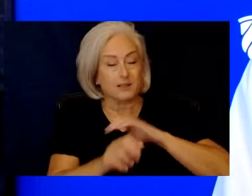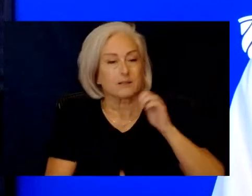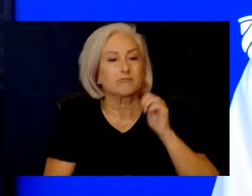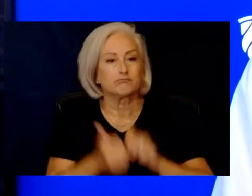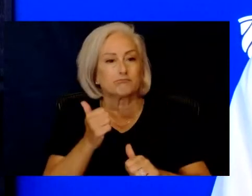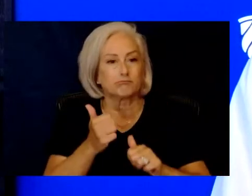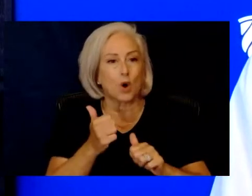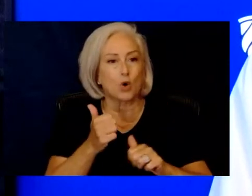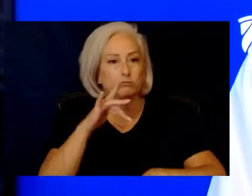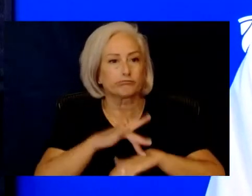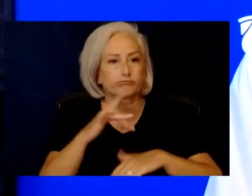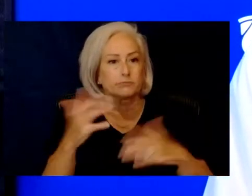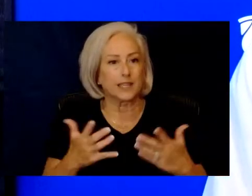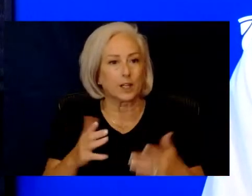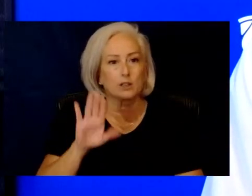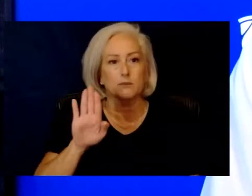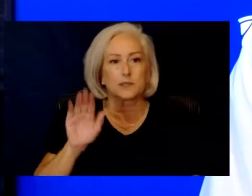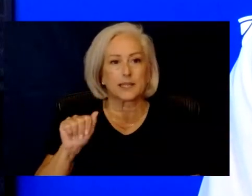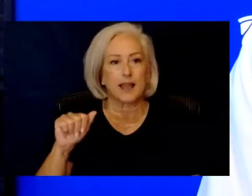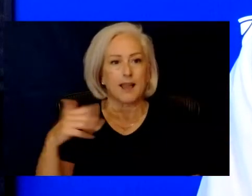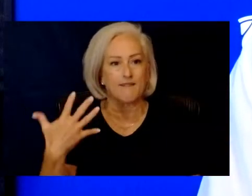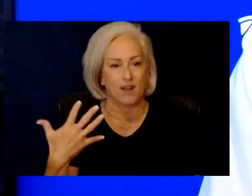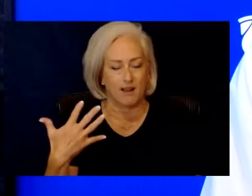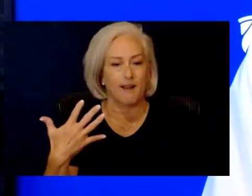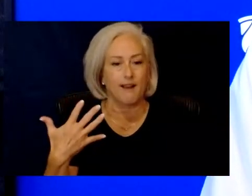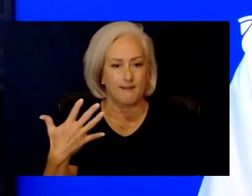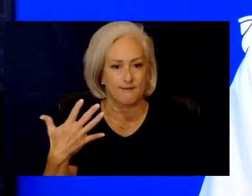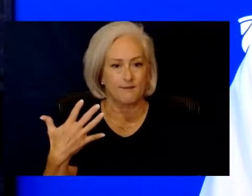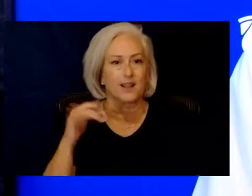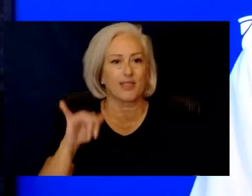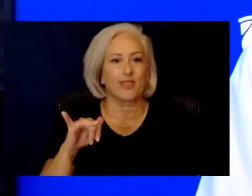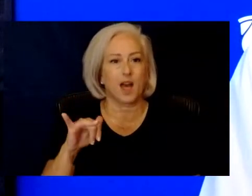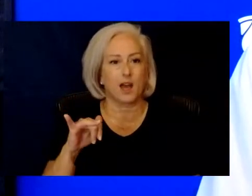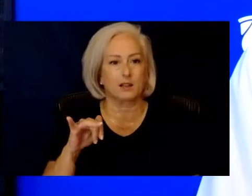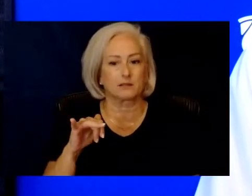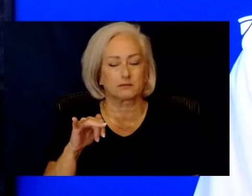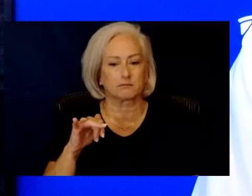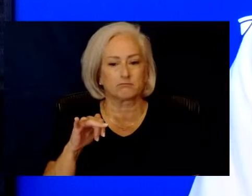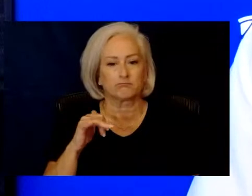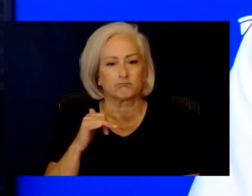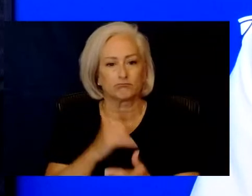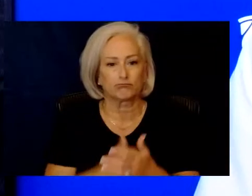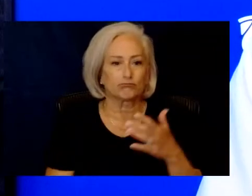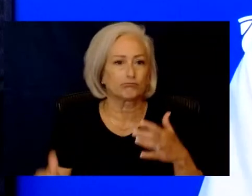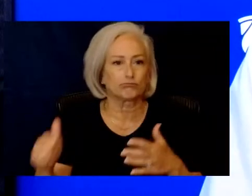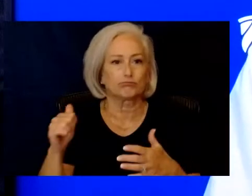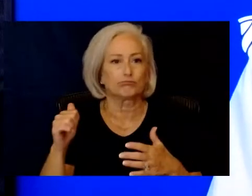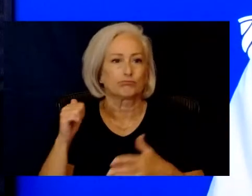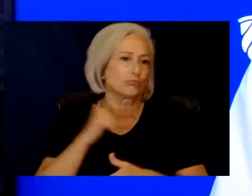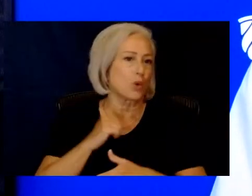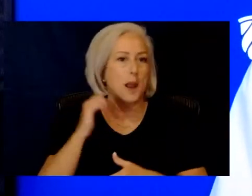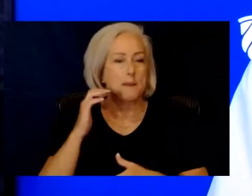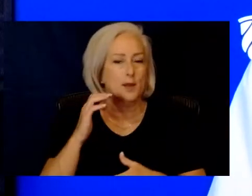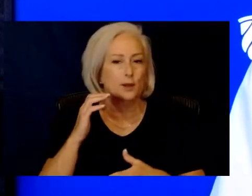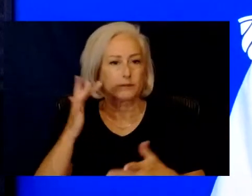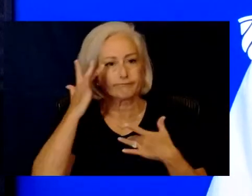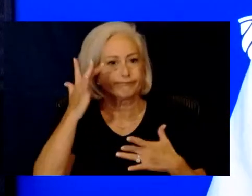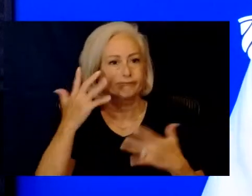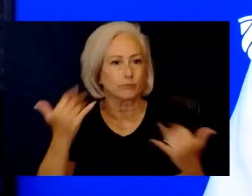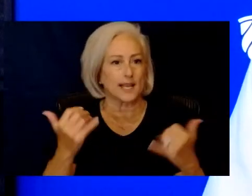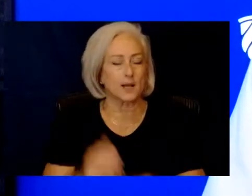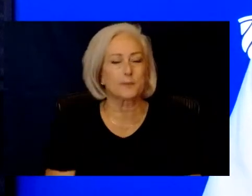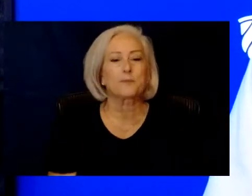is the variant of dominance right now. But overall, I think what we've seen is that clinically,